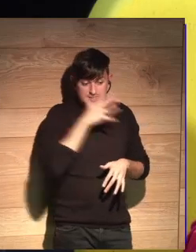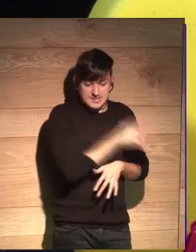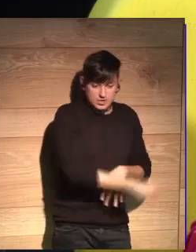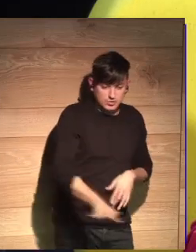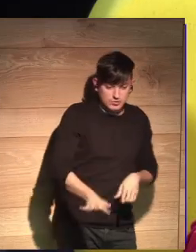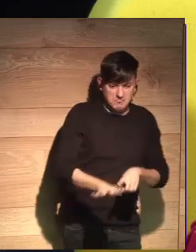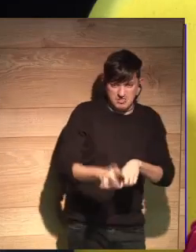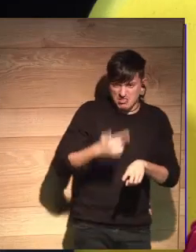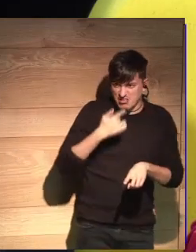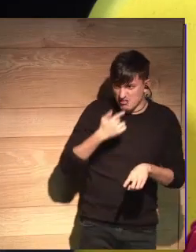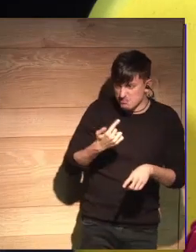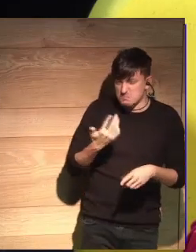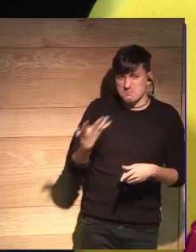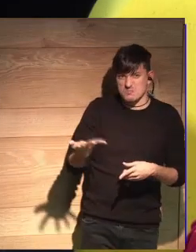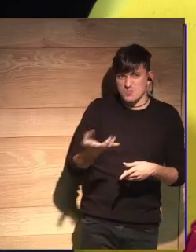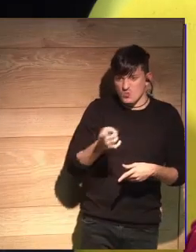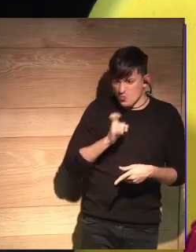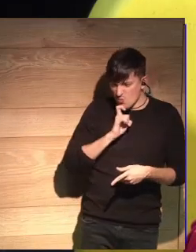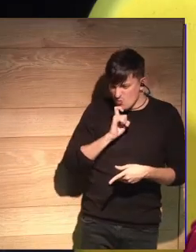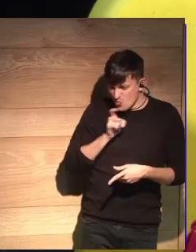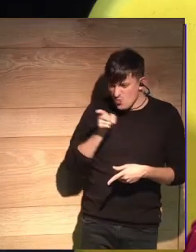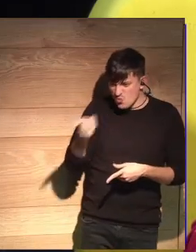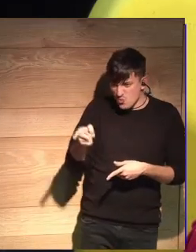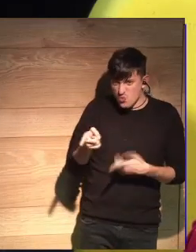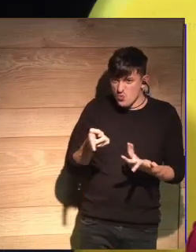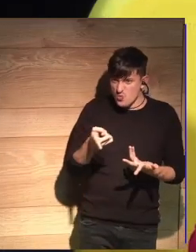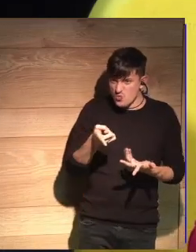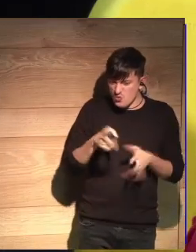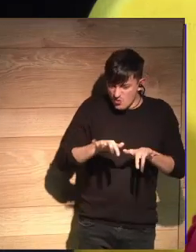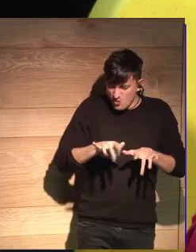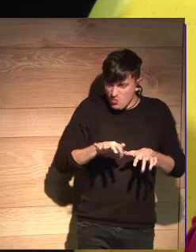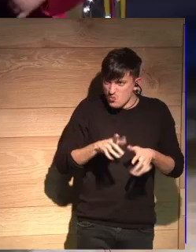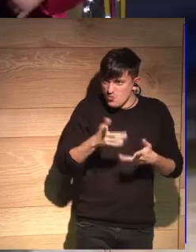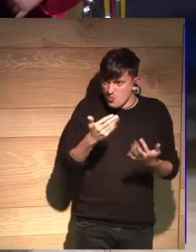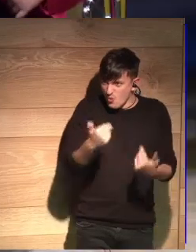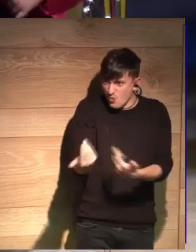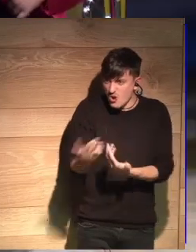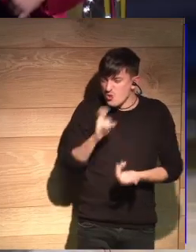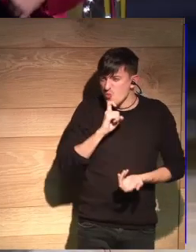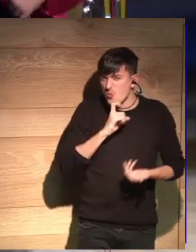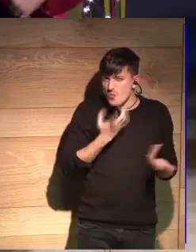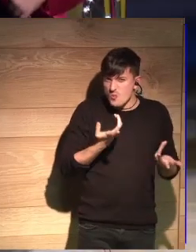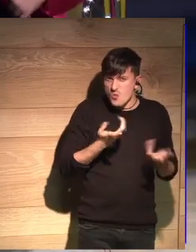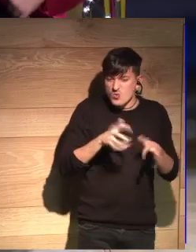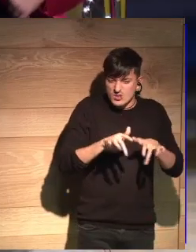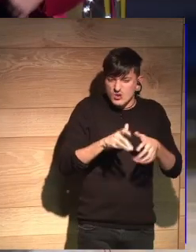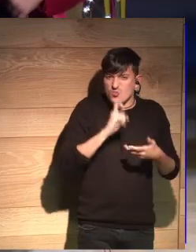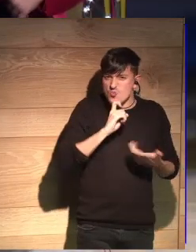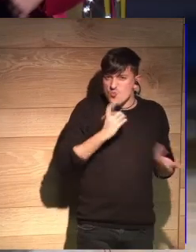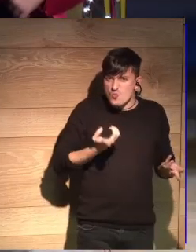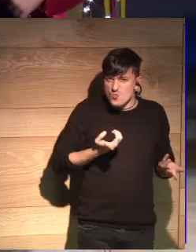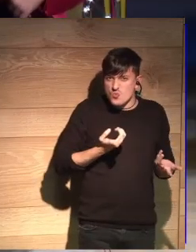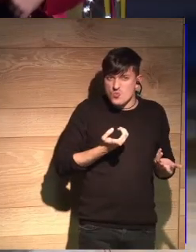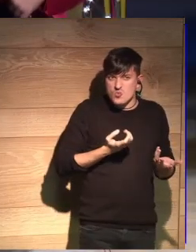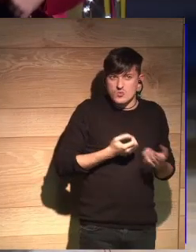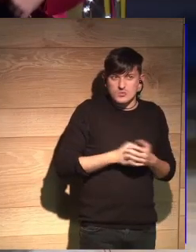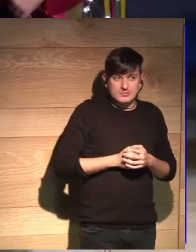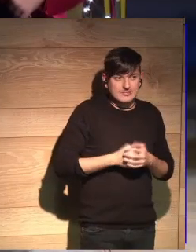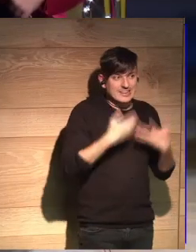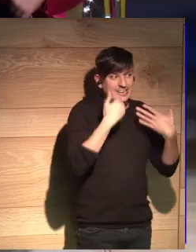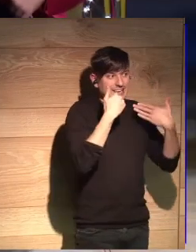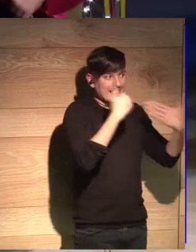computer. How did you ever write anything?" Bueno, pues muchísimas gracias, Anders, y muchísimas gracias. Thank